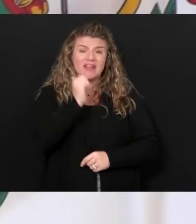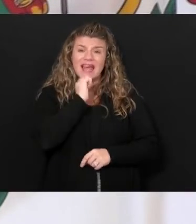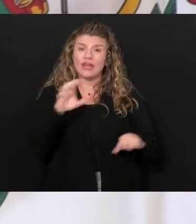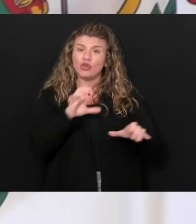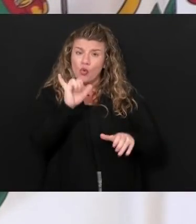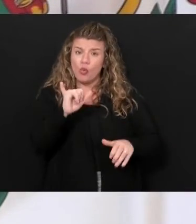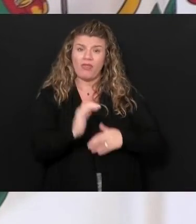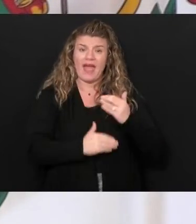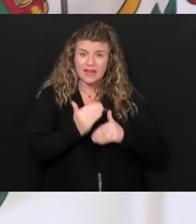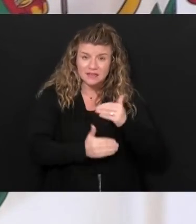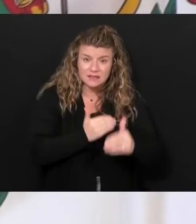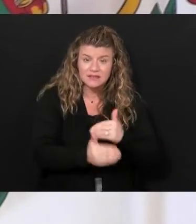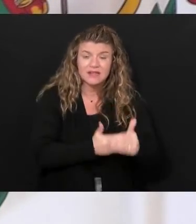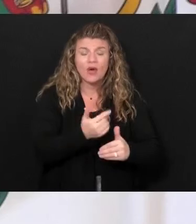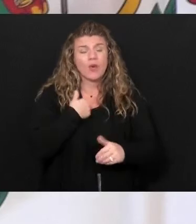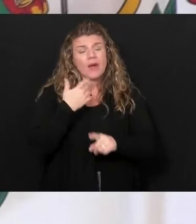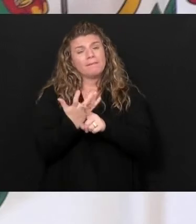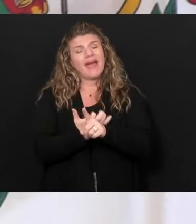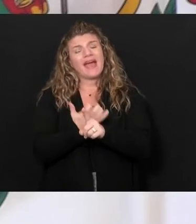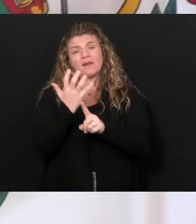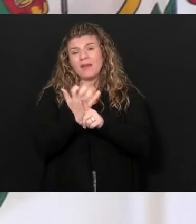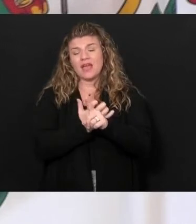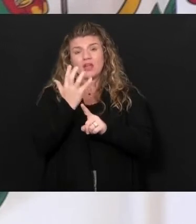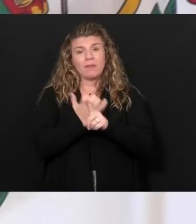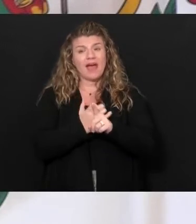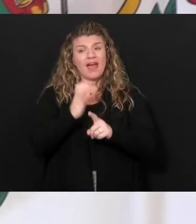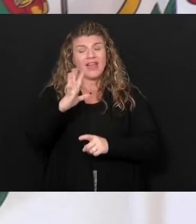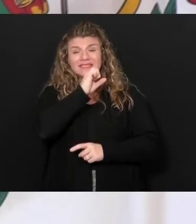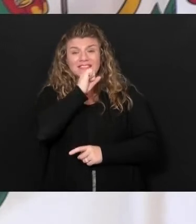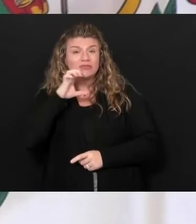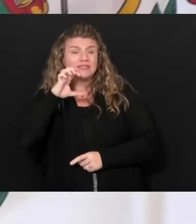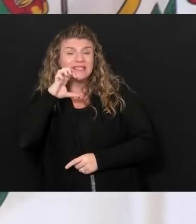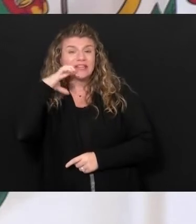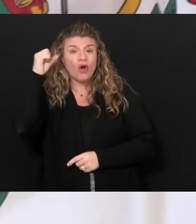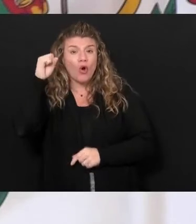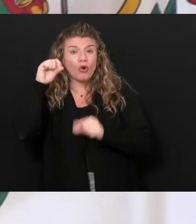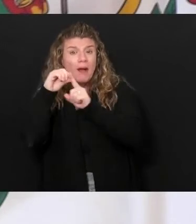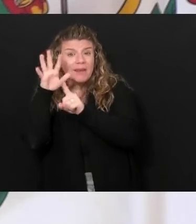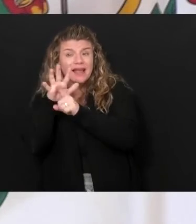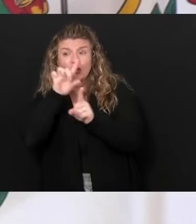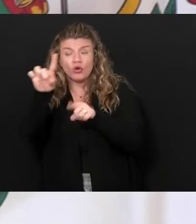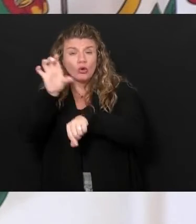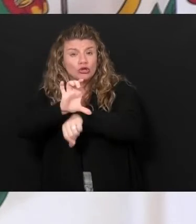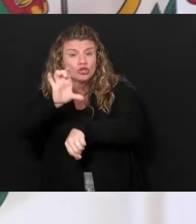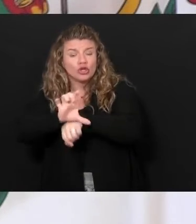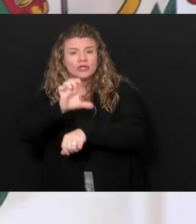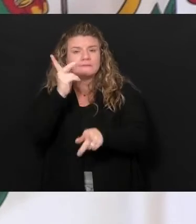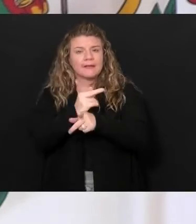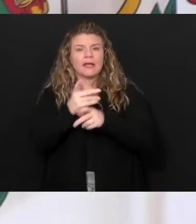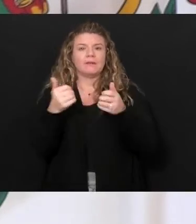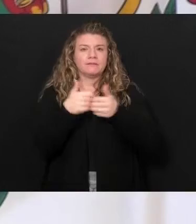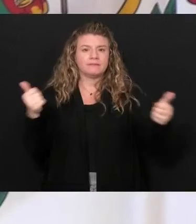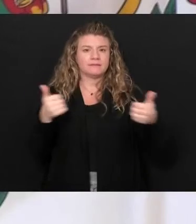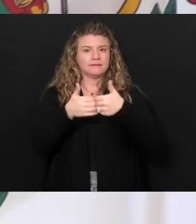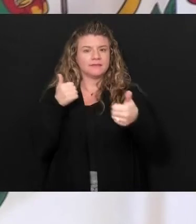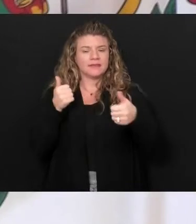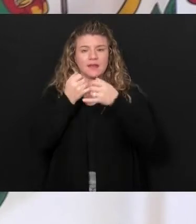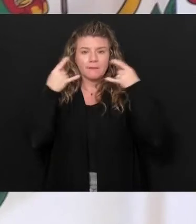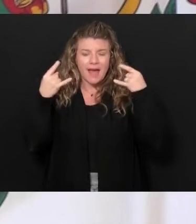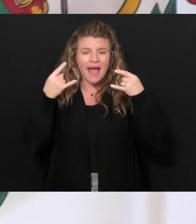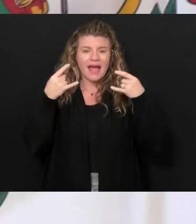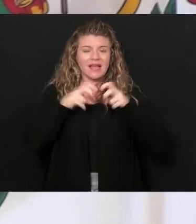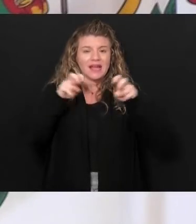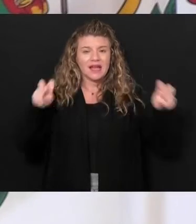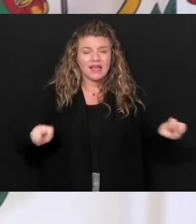day. We plead with you about the elderly going to church, or the pew in between you, or helping it go to